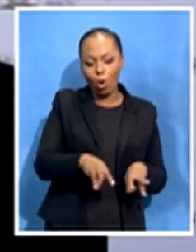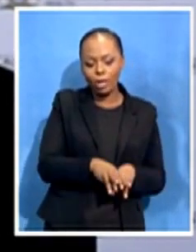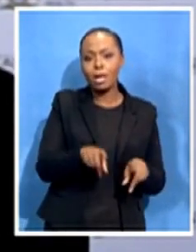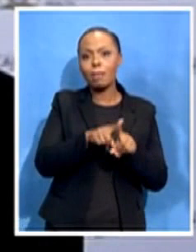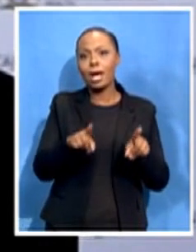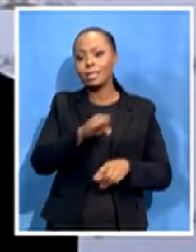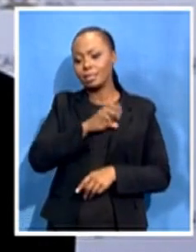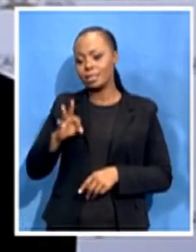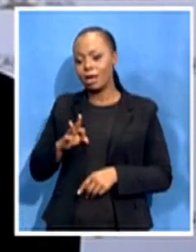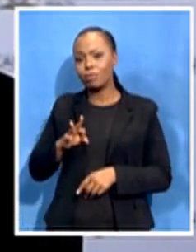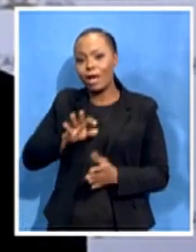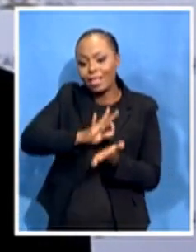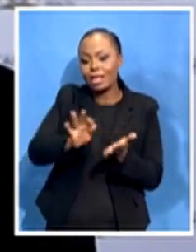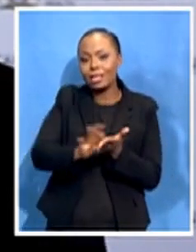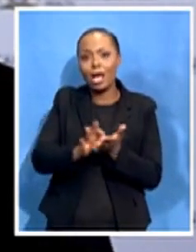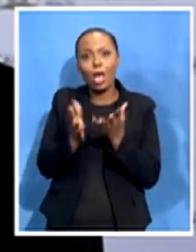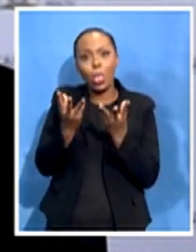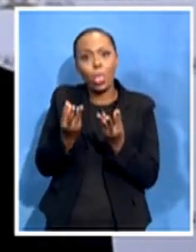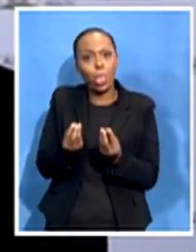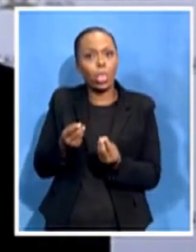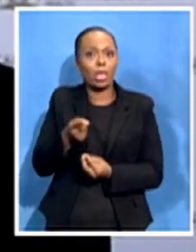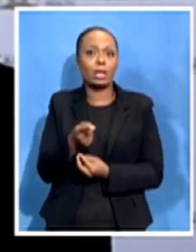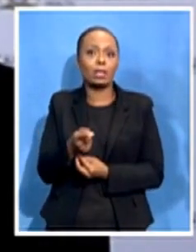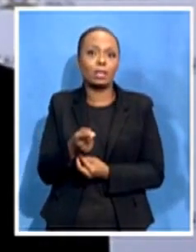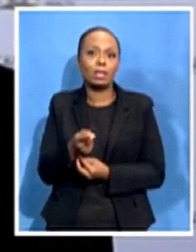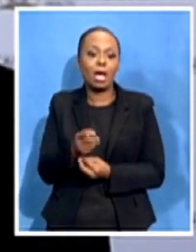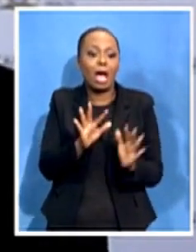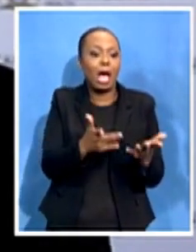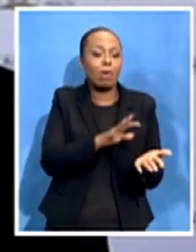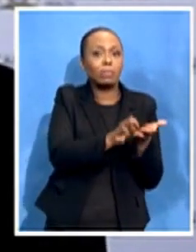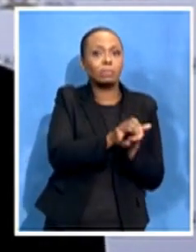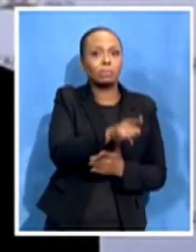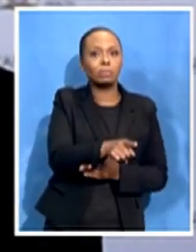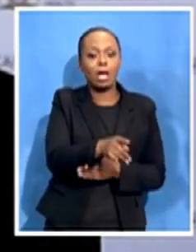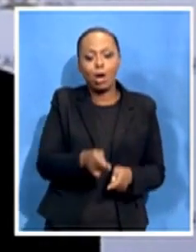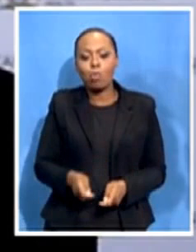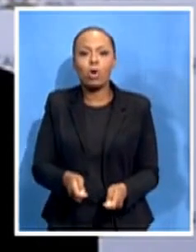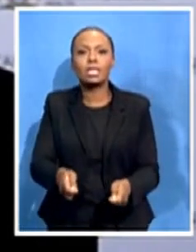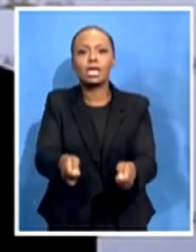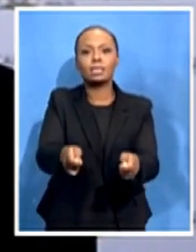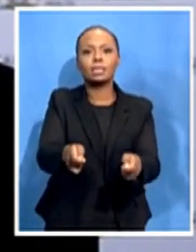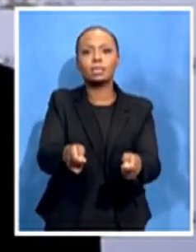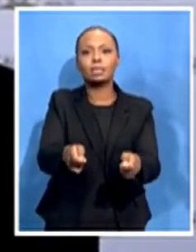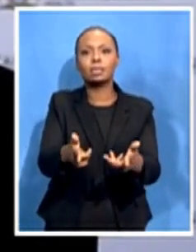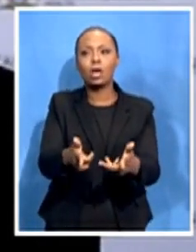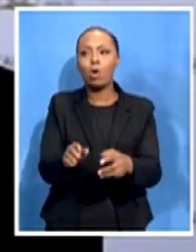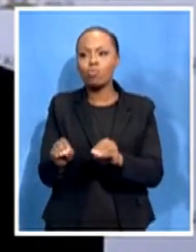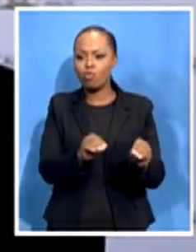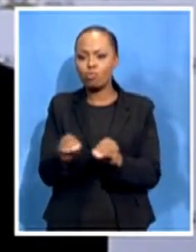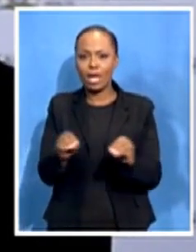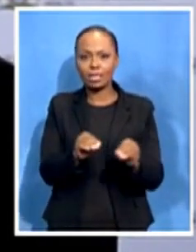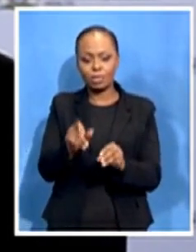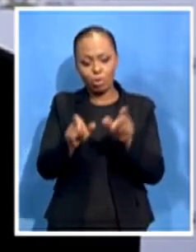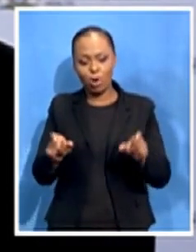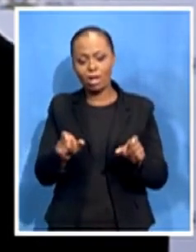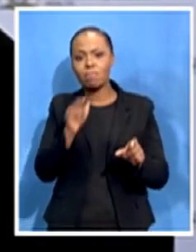is if you have a shortage of porters, movement of people, patients from one area to the other is delayed. So that's really what